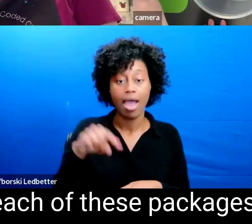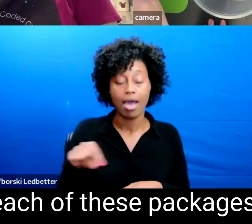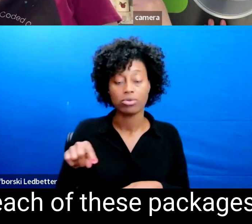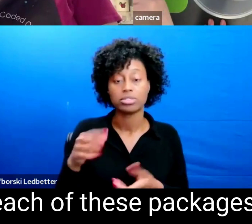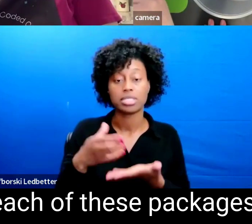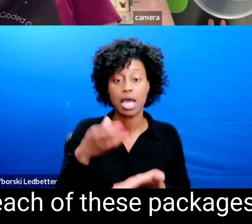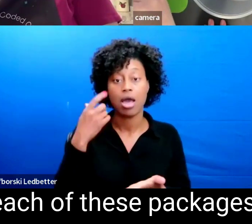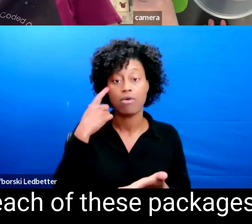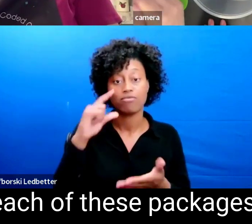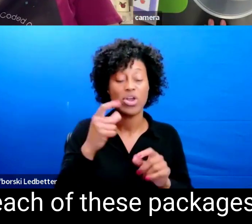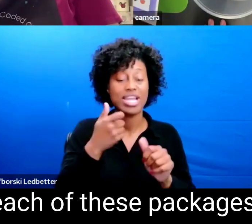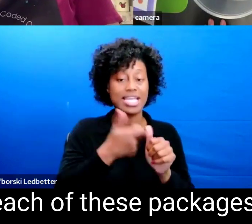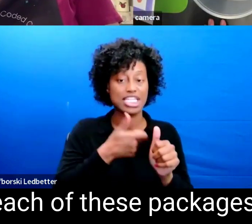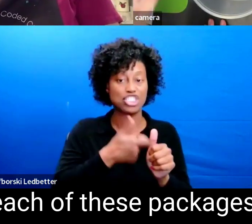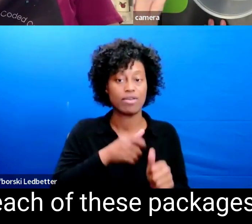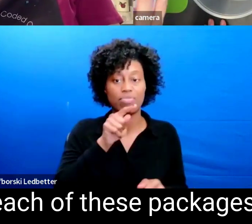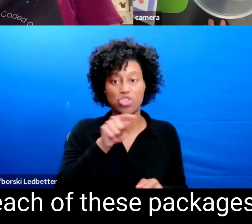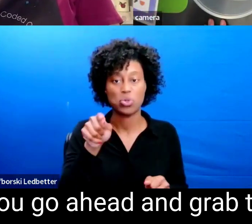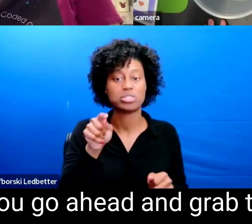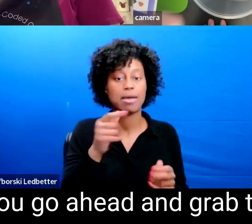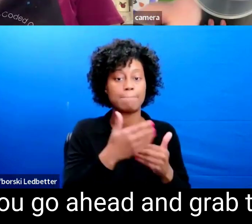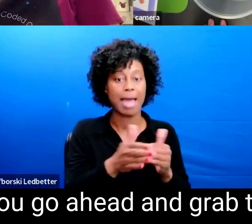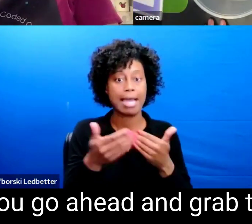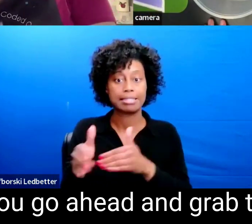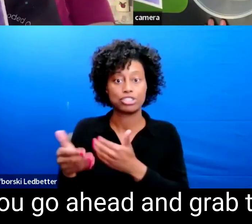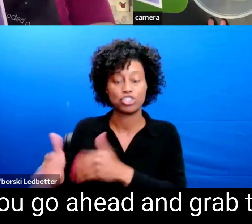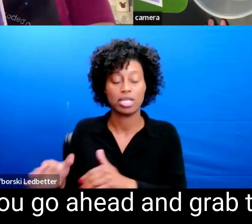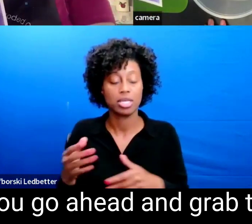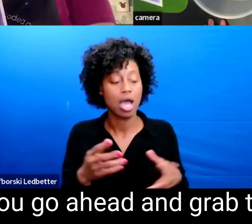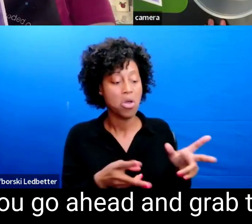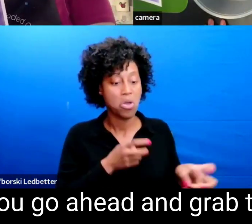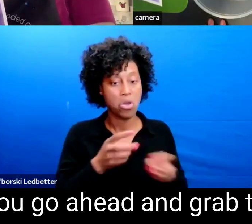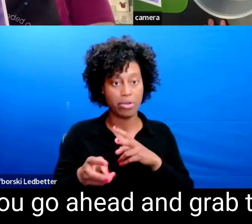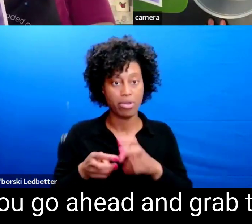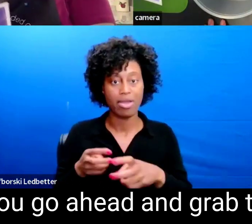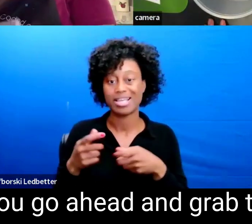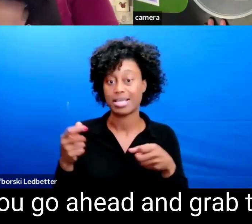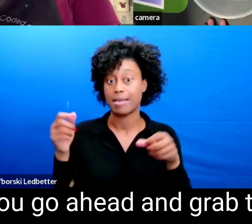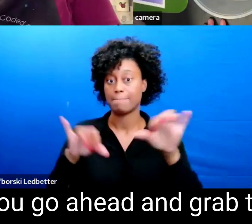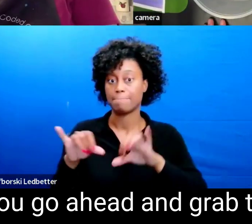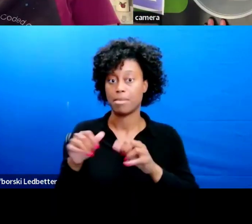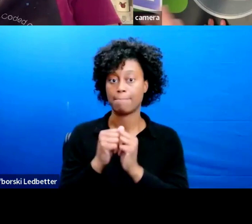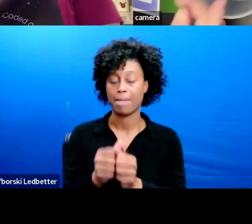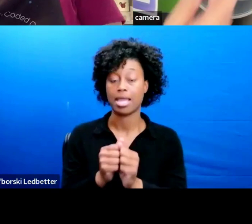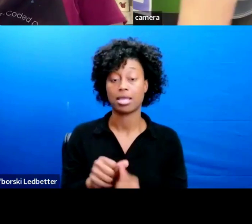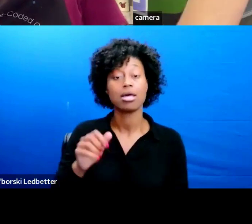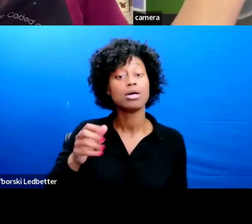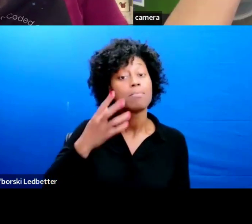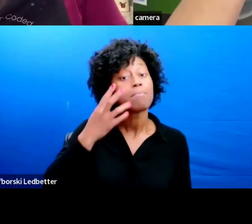of these packages to make this. So would you go ahead and grab the peach cup?